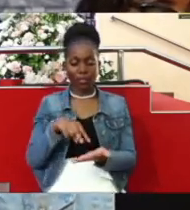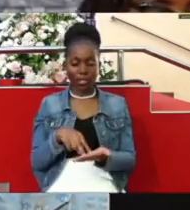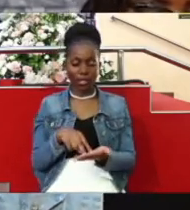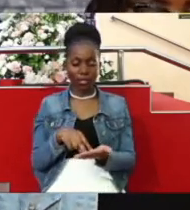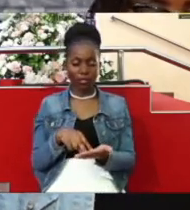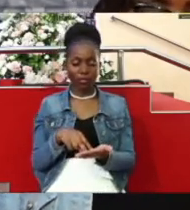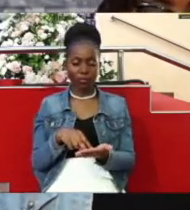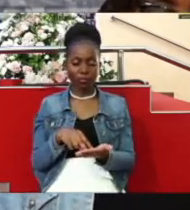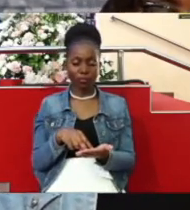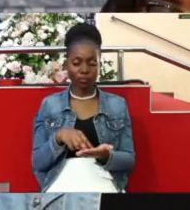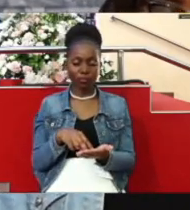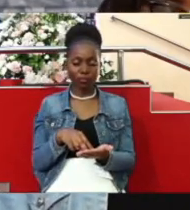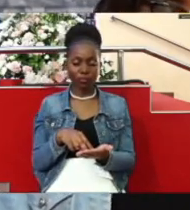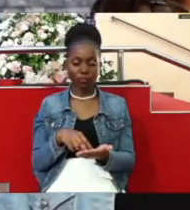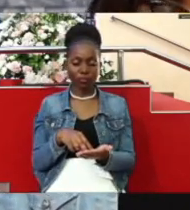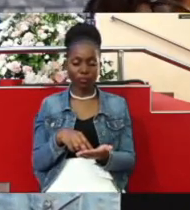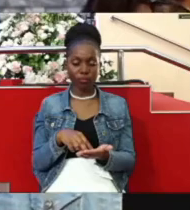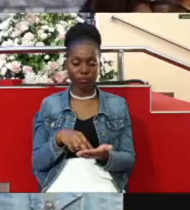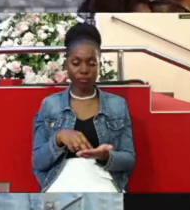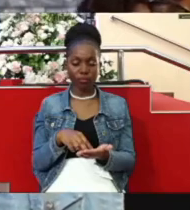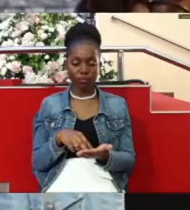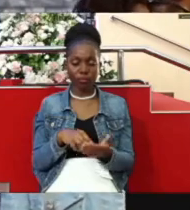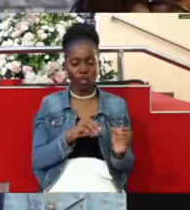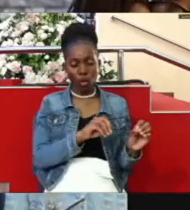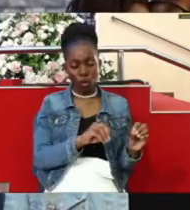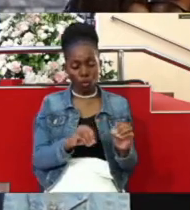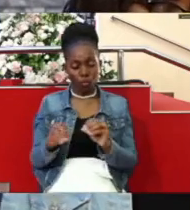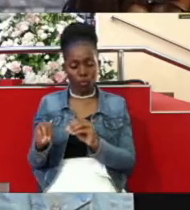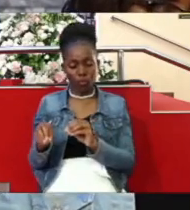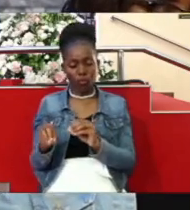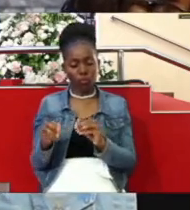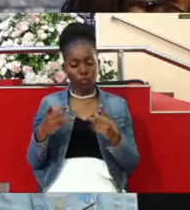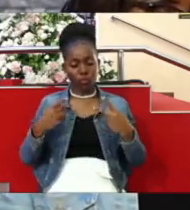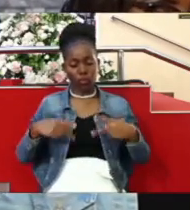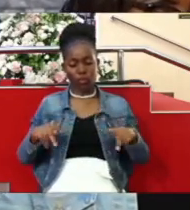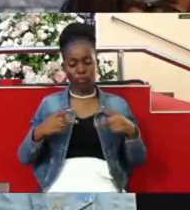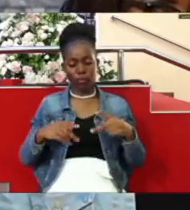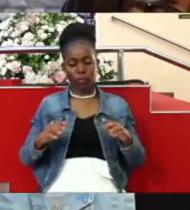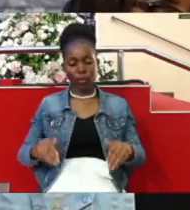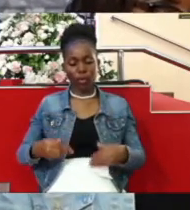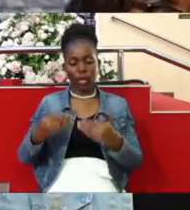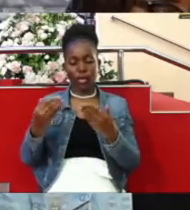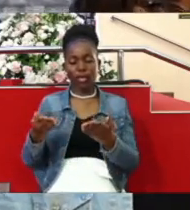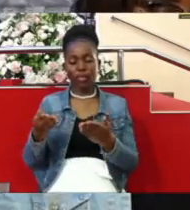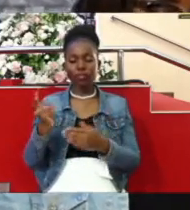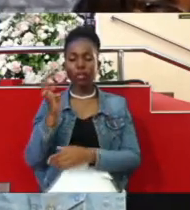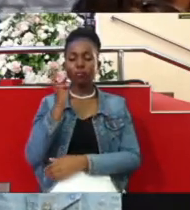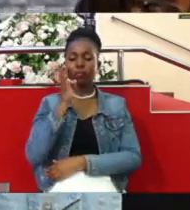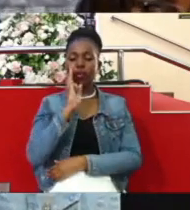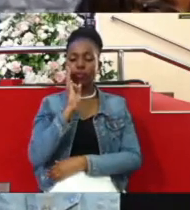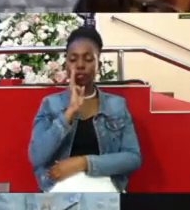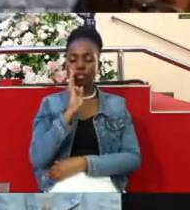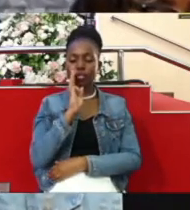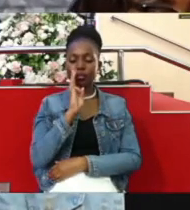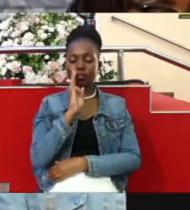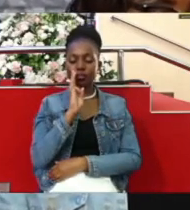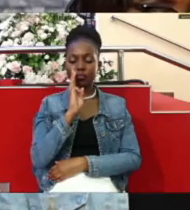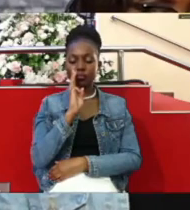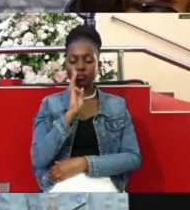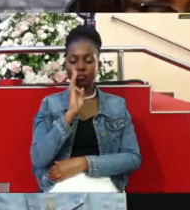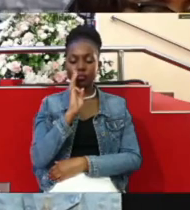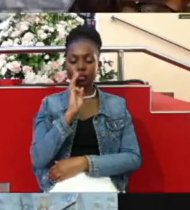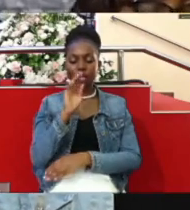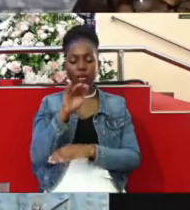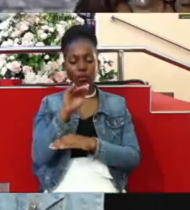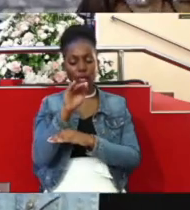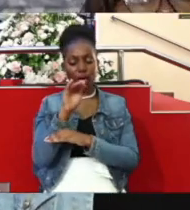studying, reach out to them in that place, Lord, and give them that water. And this we ask in